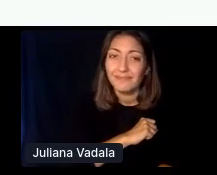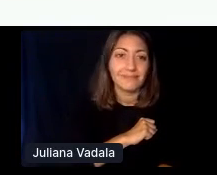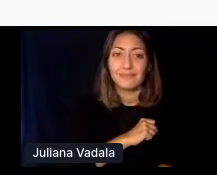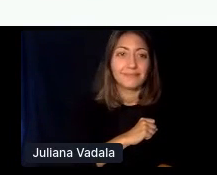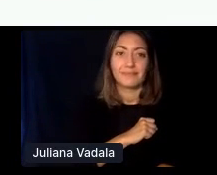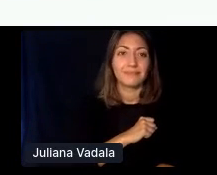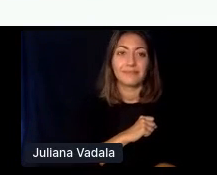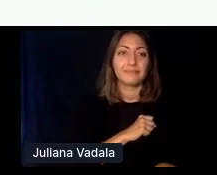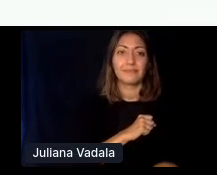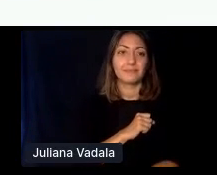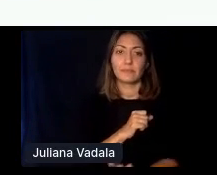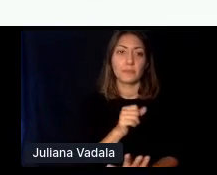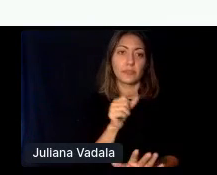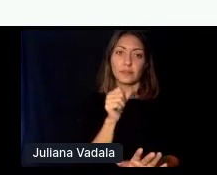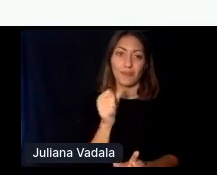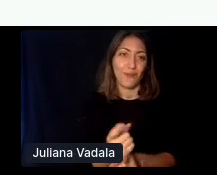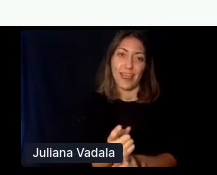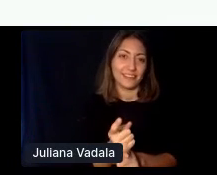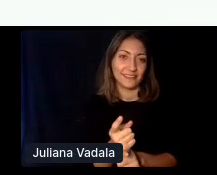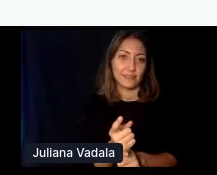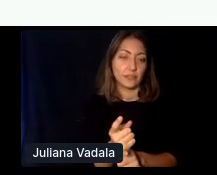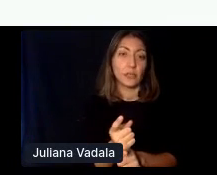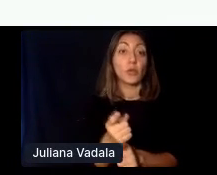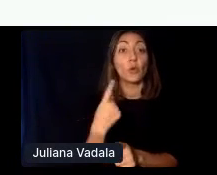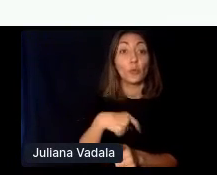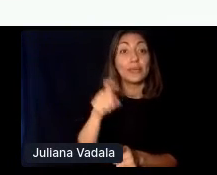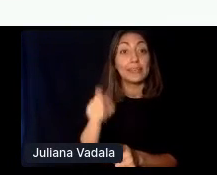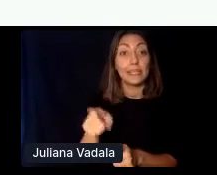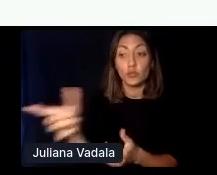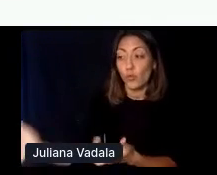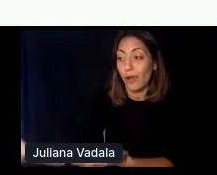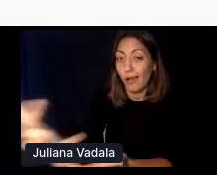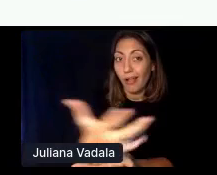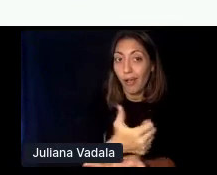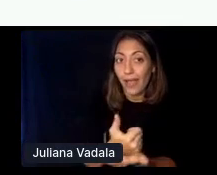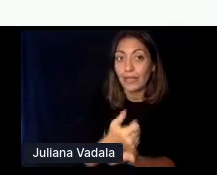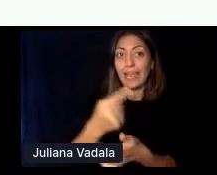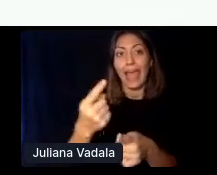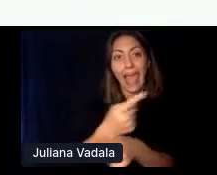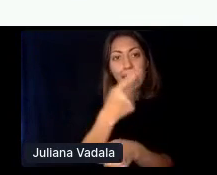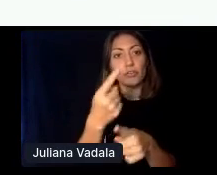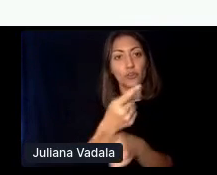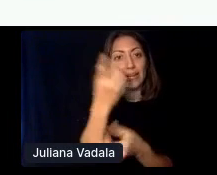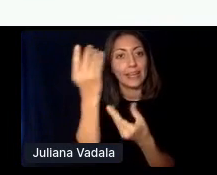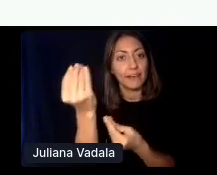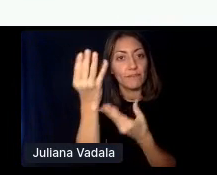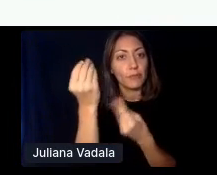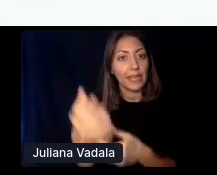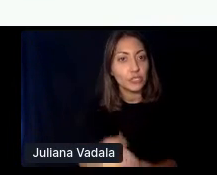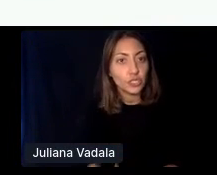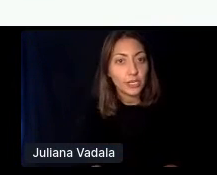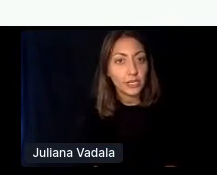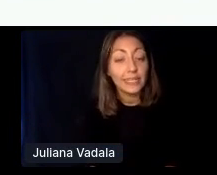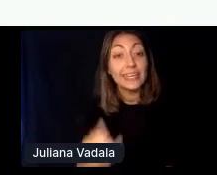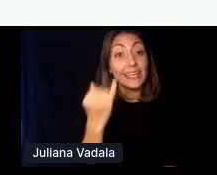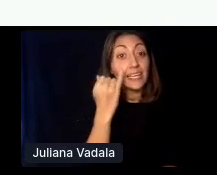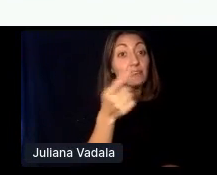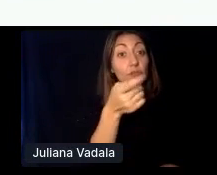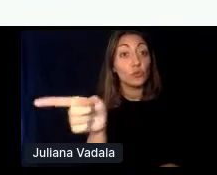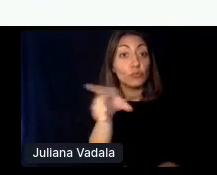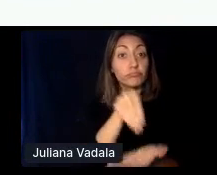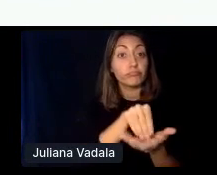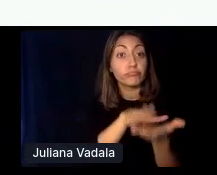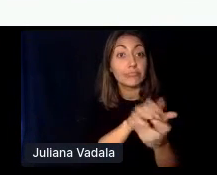this when we really need accurate information from people. And also it can go to just confirm some harmful assumptions and